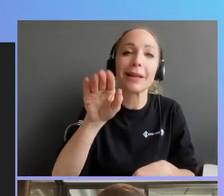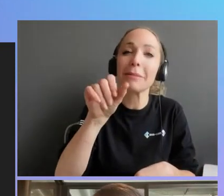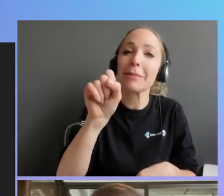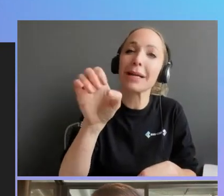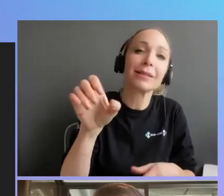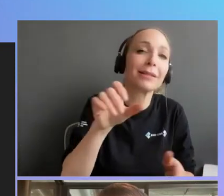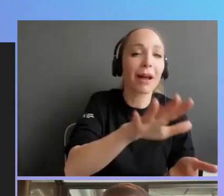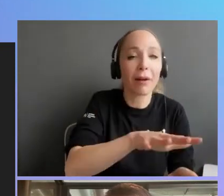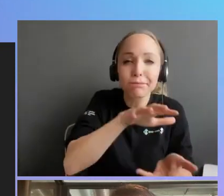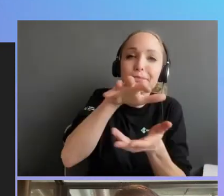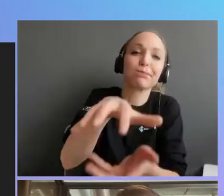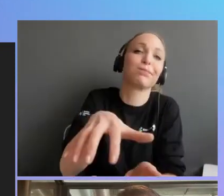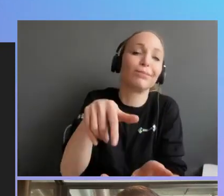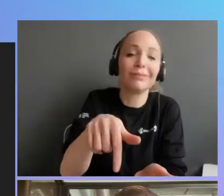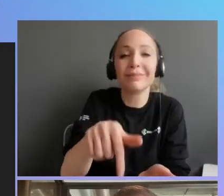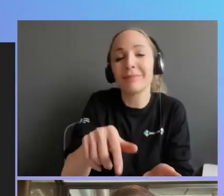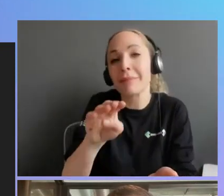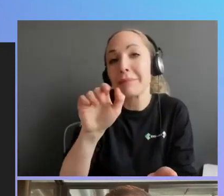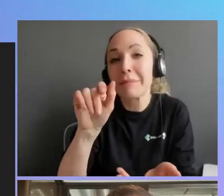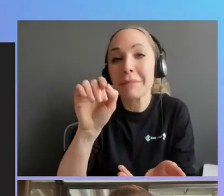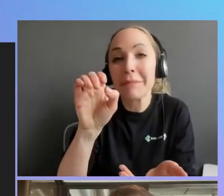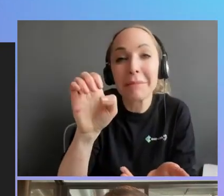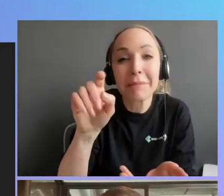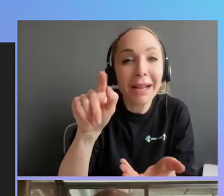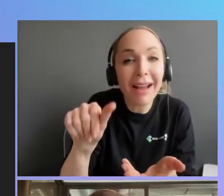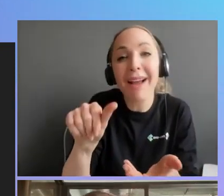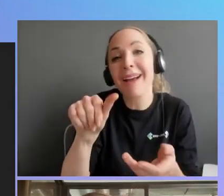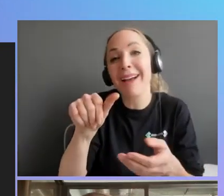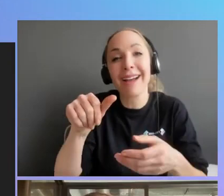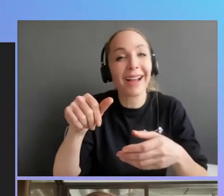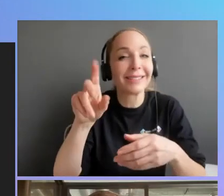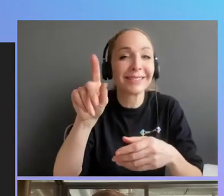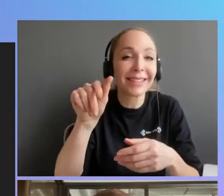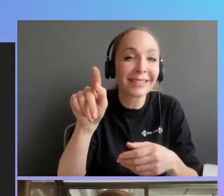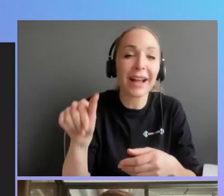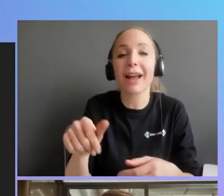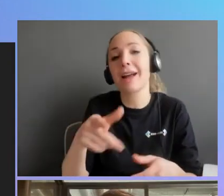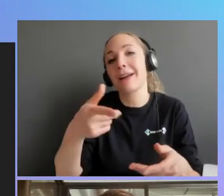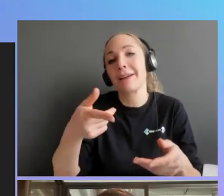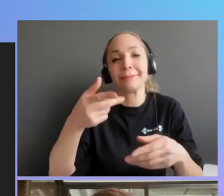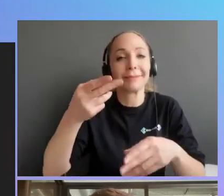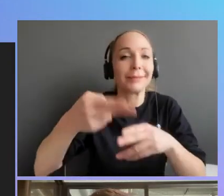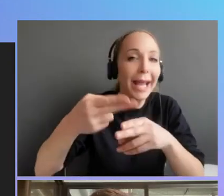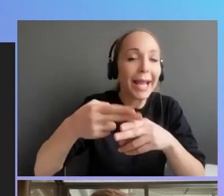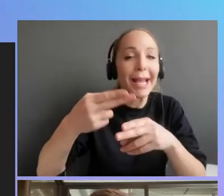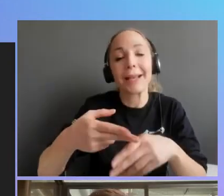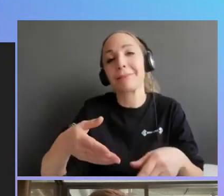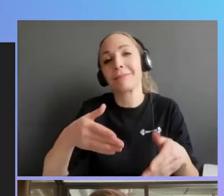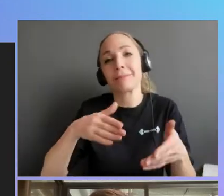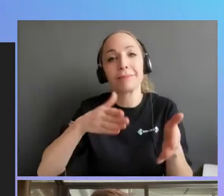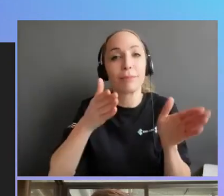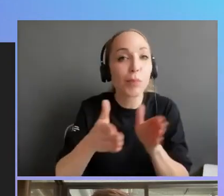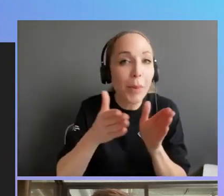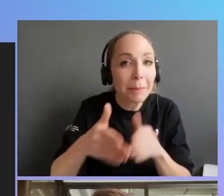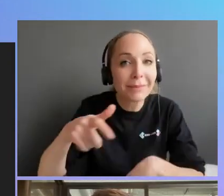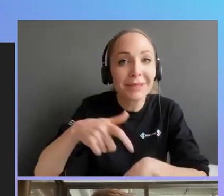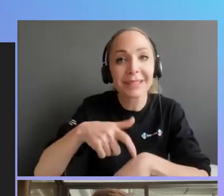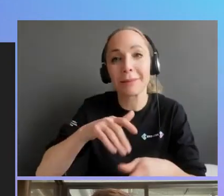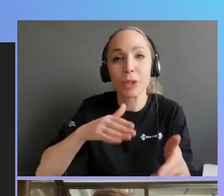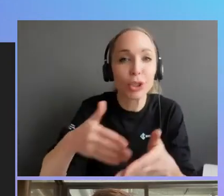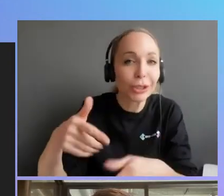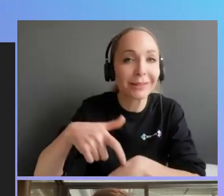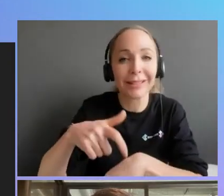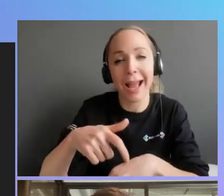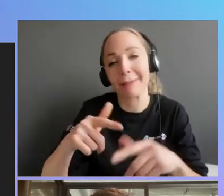metadata, like the name, the cook count, the prep time, the cook time, the difficulty, and more. And finally, we have a pretty standard footer